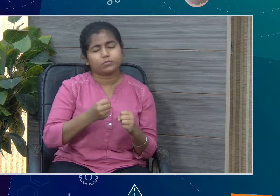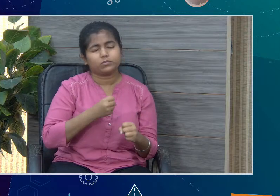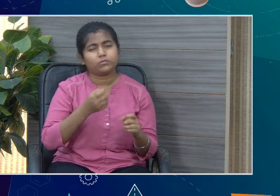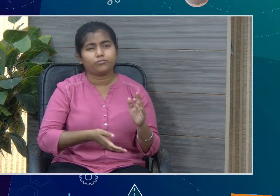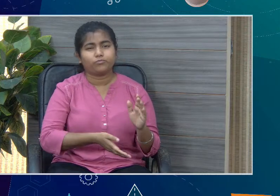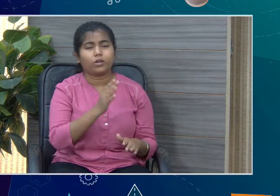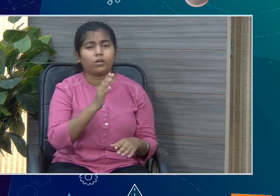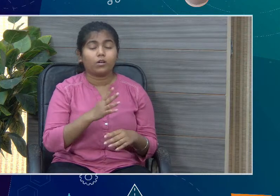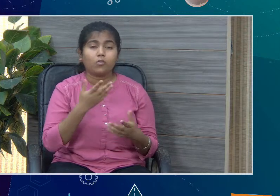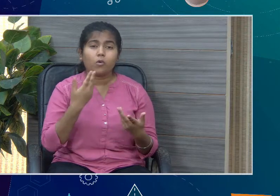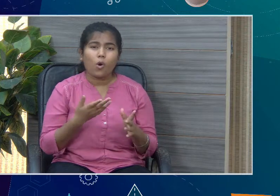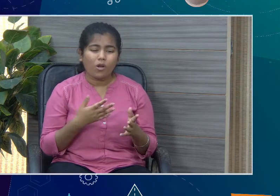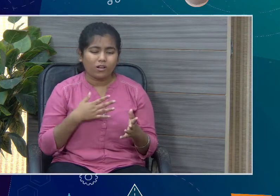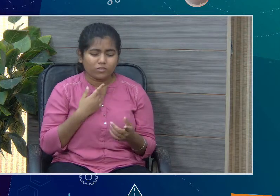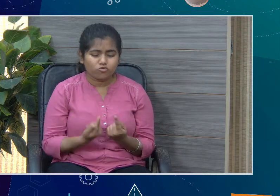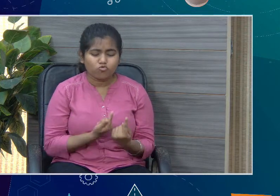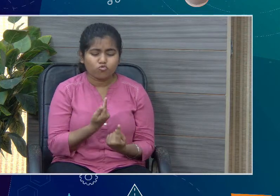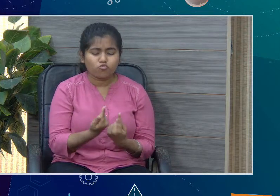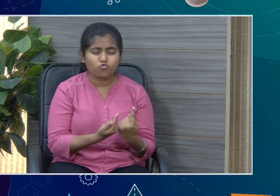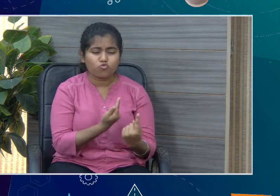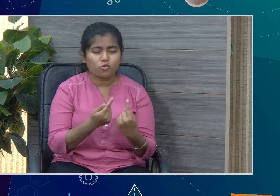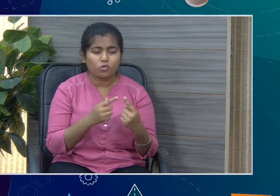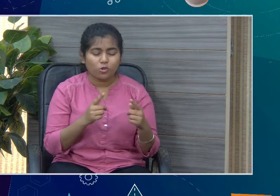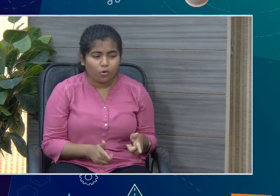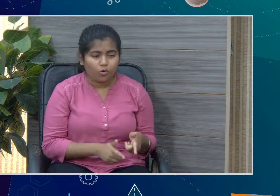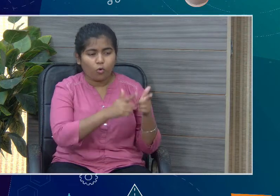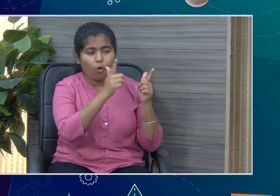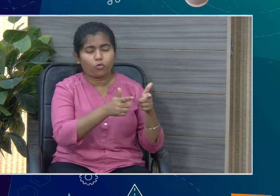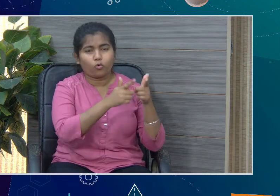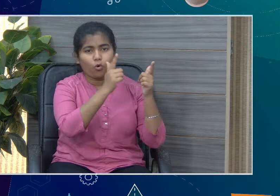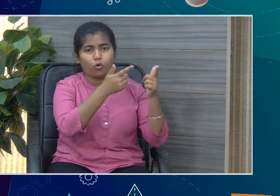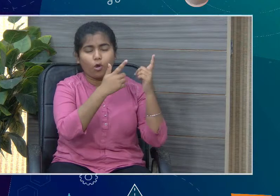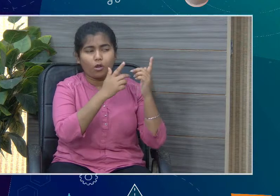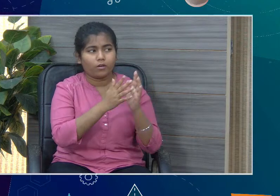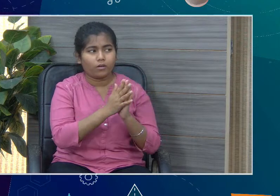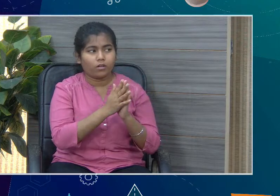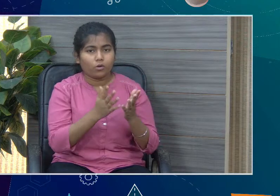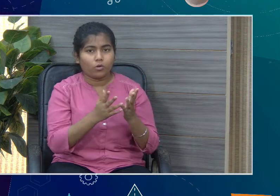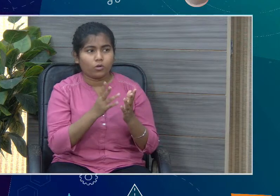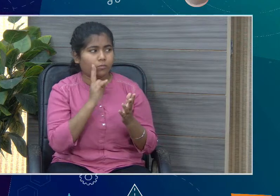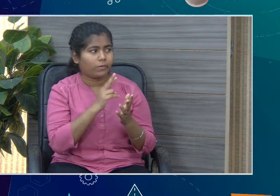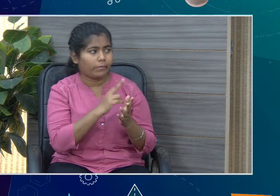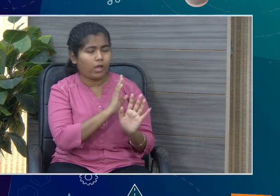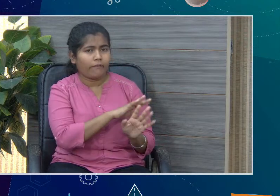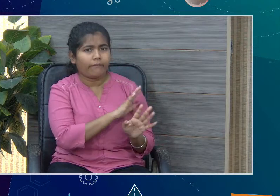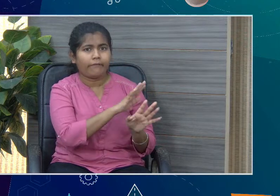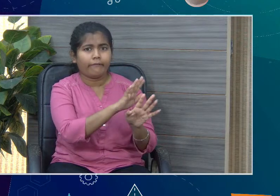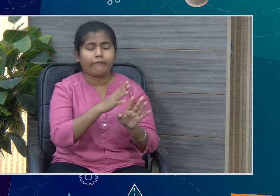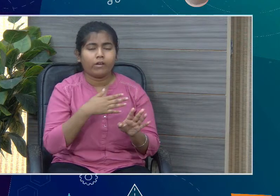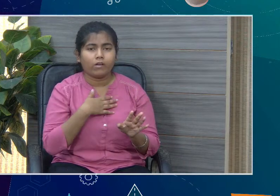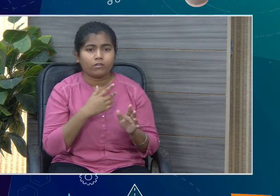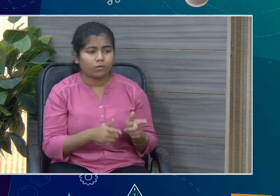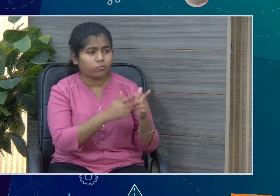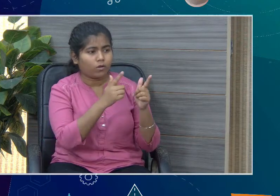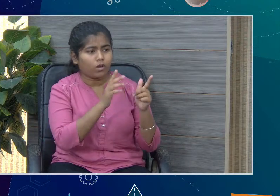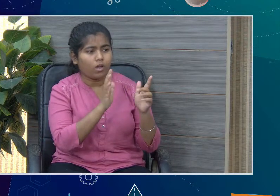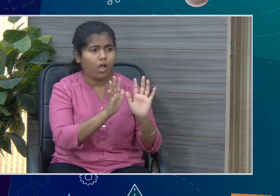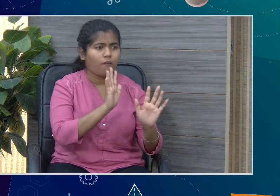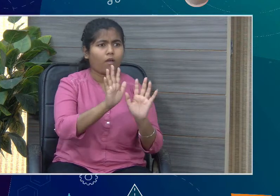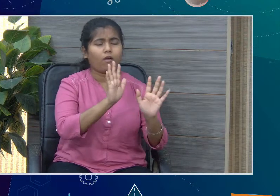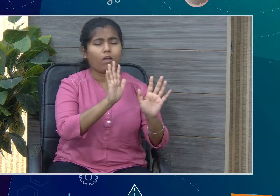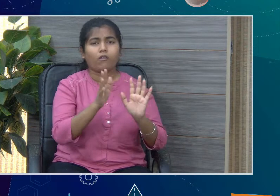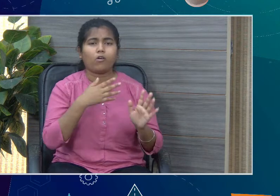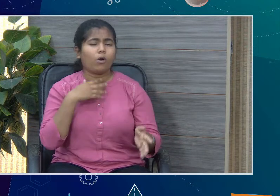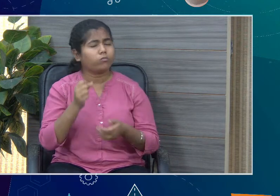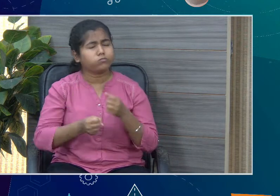the bushes and trees that were coming on his way, he thought maybe that was someone, maybe someone is there, and he